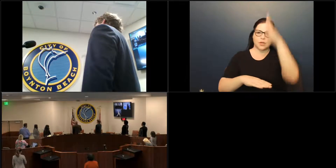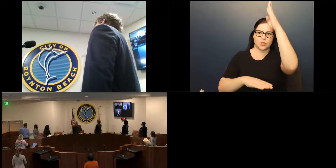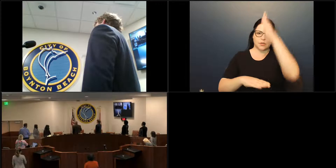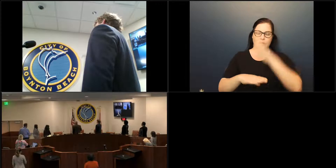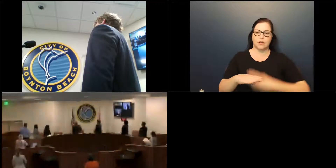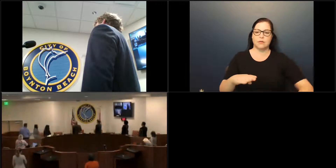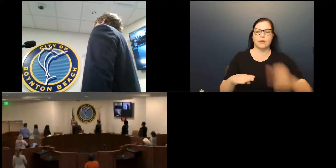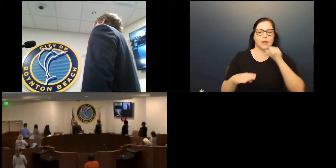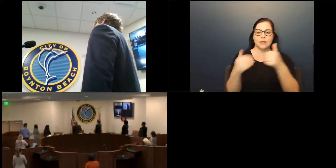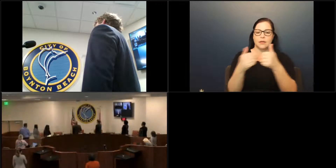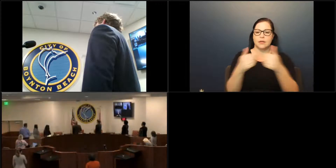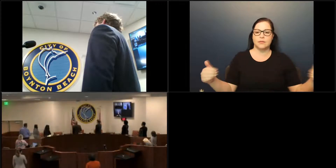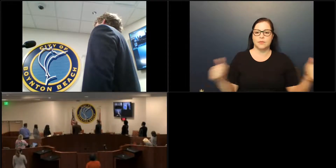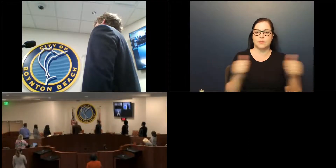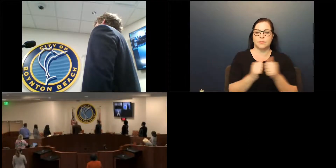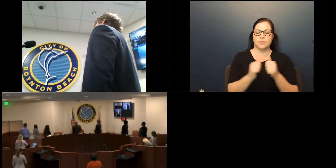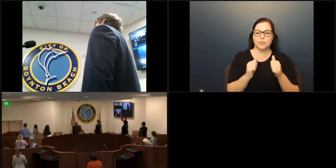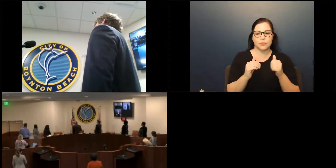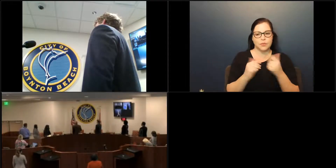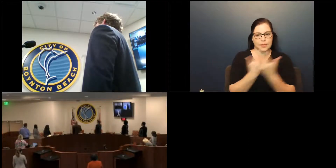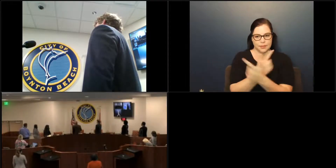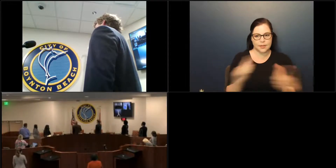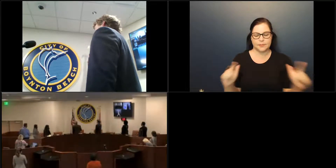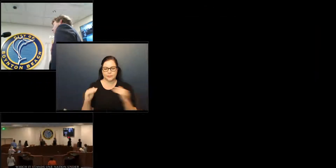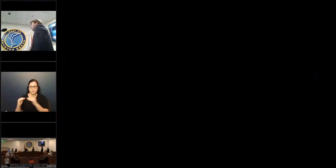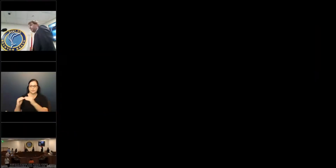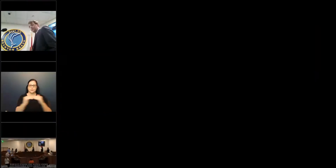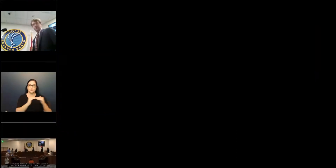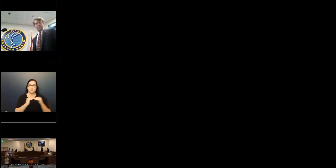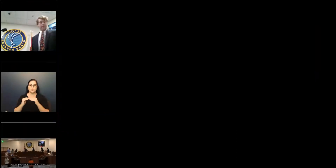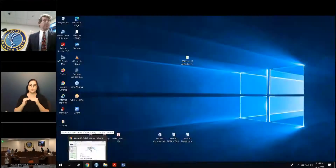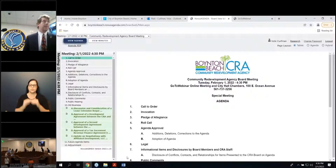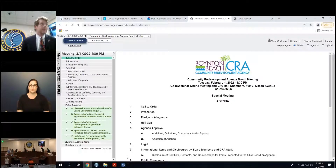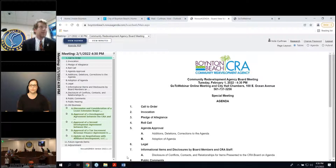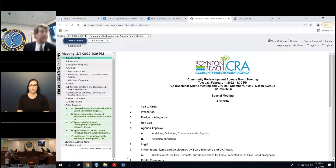nation, under God, indivisible, with liberty and justice for all.